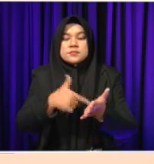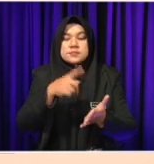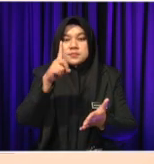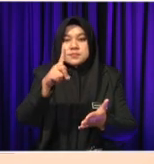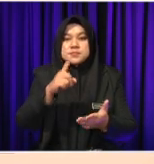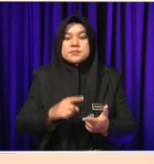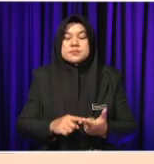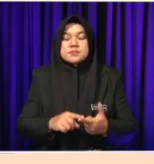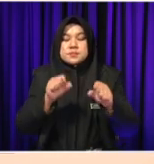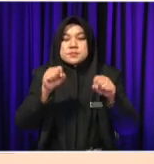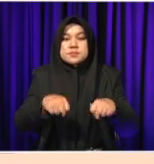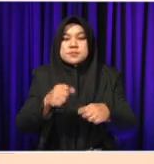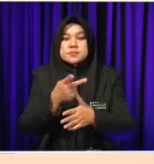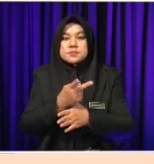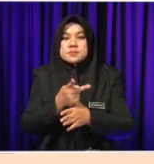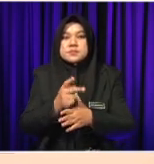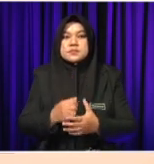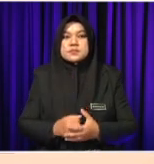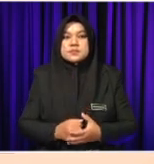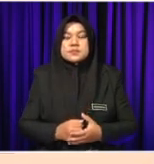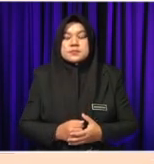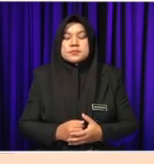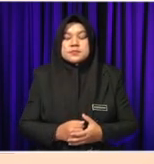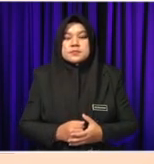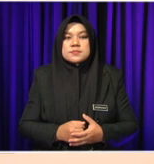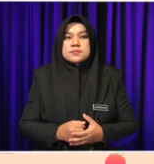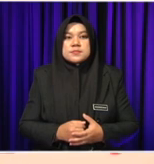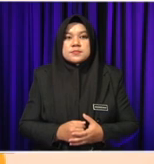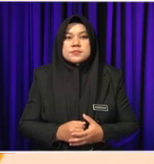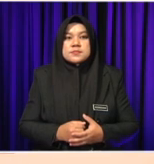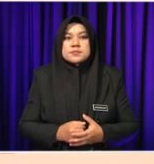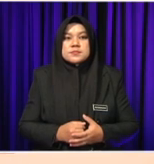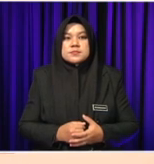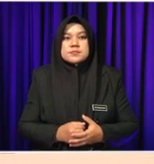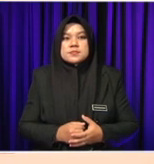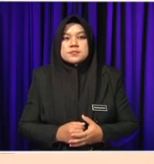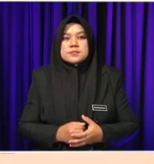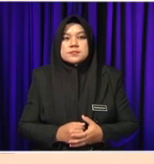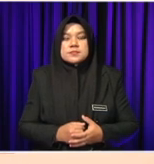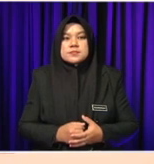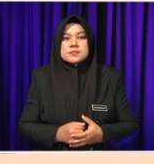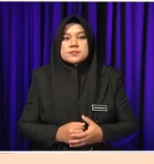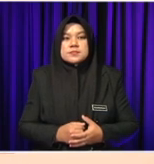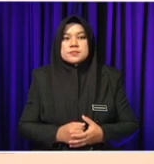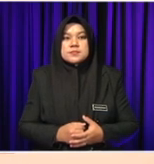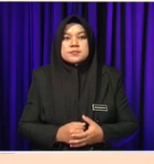wants to share your learning points very today? Very quickly and briefly. Very quickly, briefly. Who's next? Come on, who's next? Is that Hafiz, I